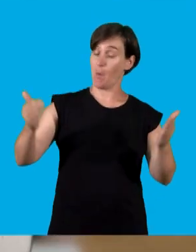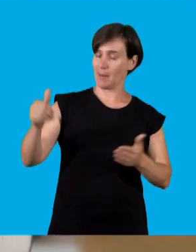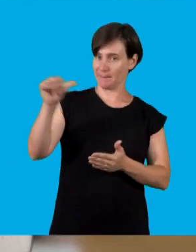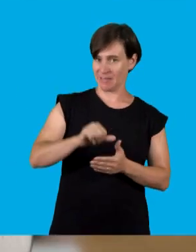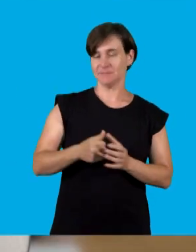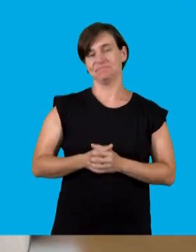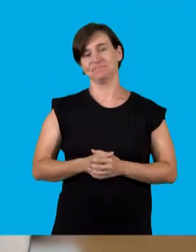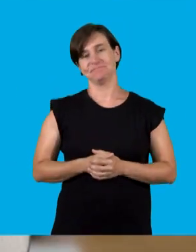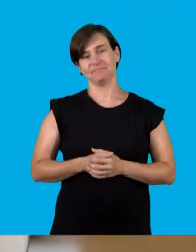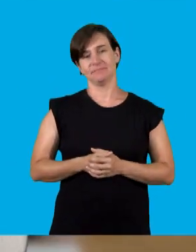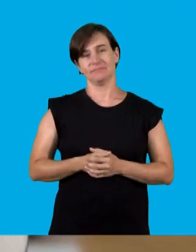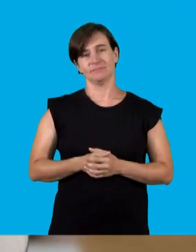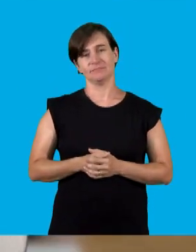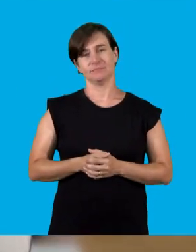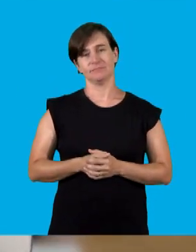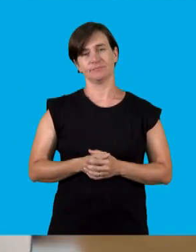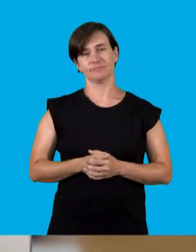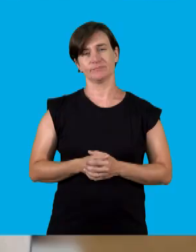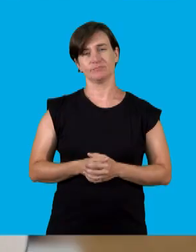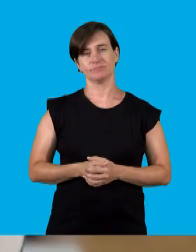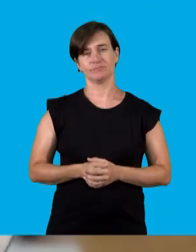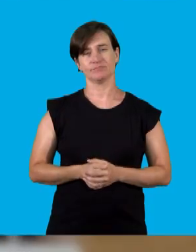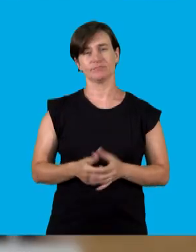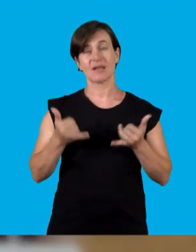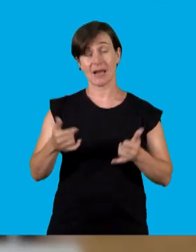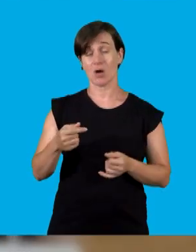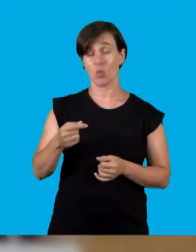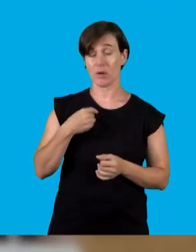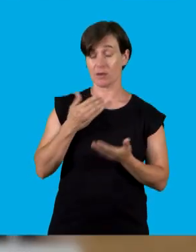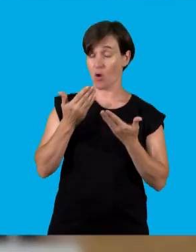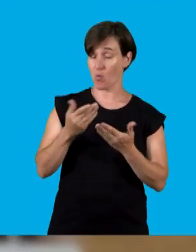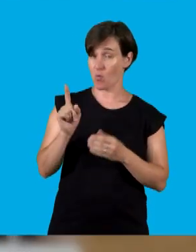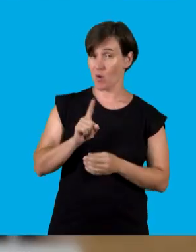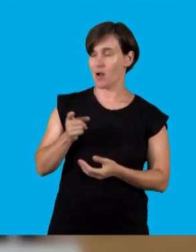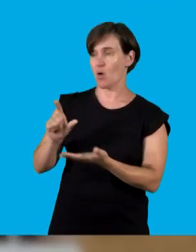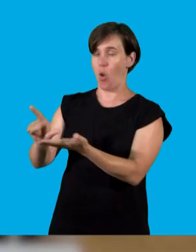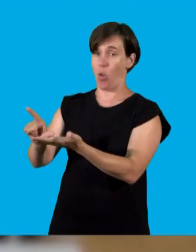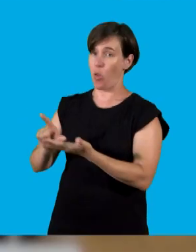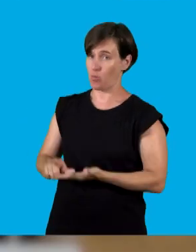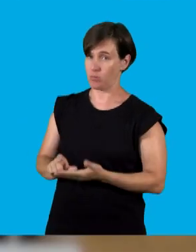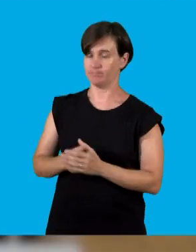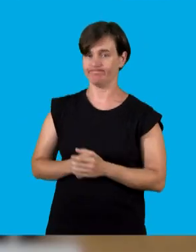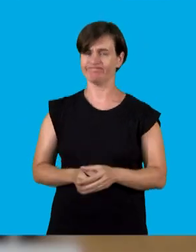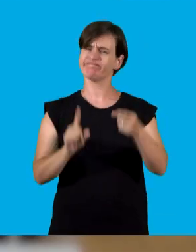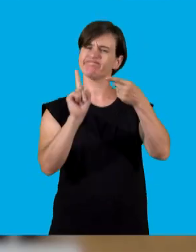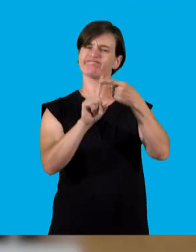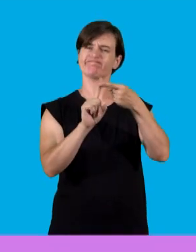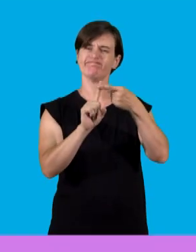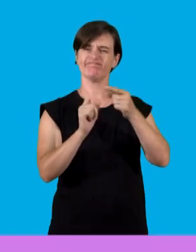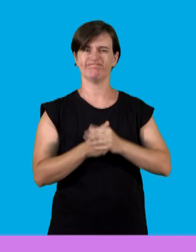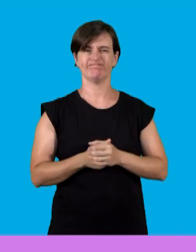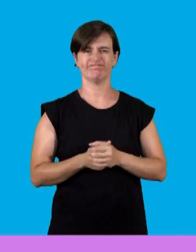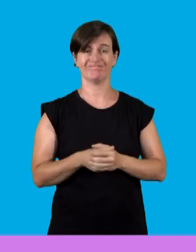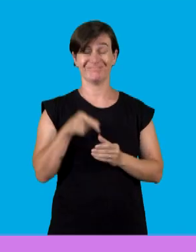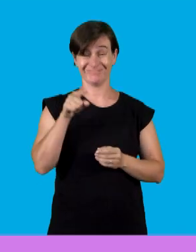All right, guys, welcome back after that short advert break. Let us now focus on loans. Okay, let's look at our first question. I'm saying